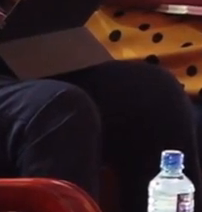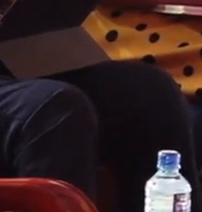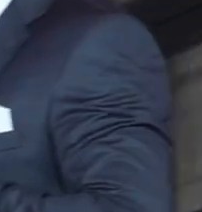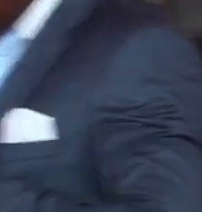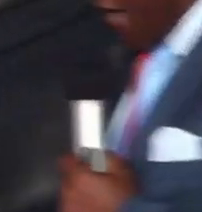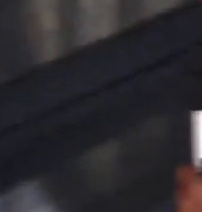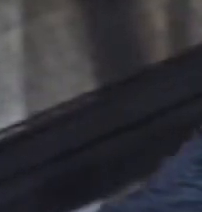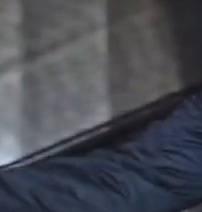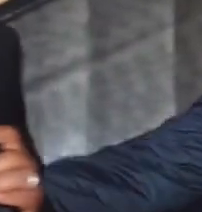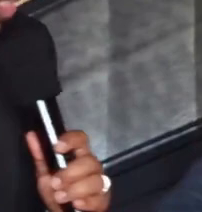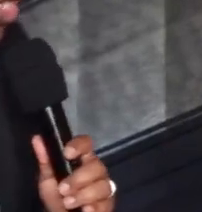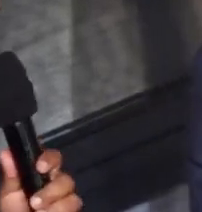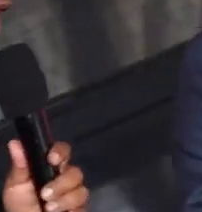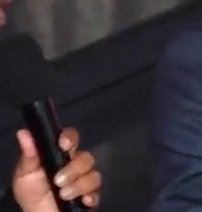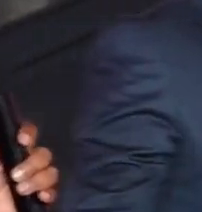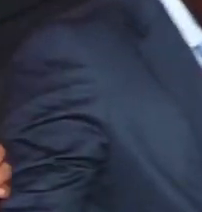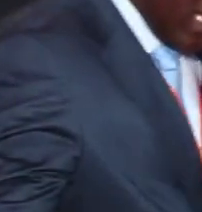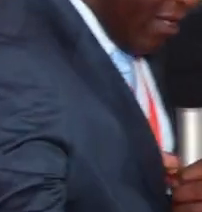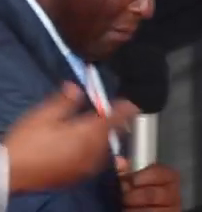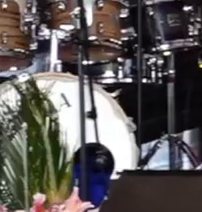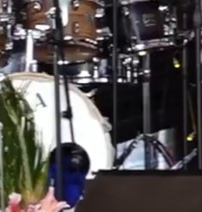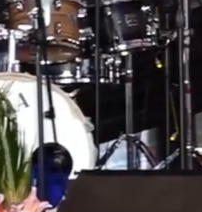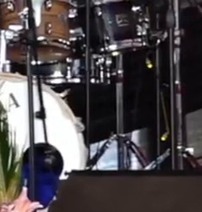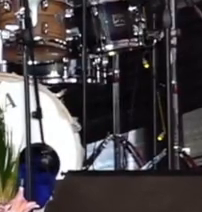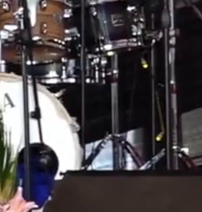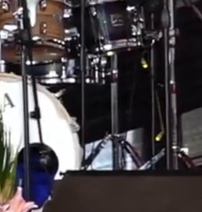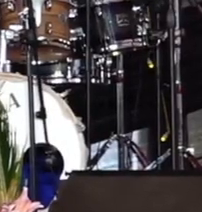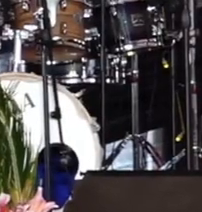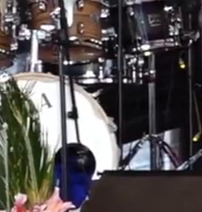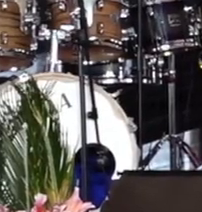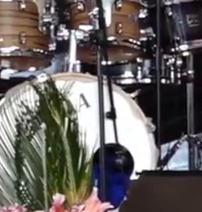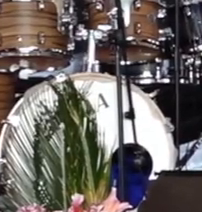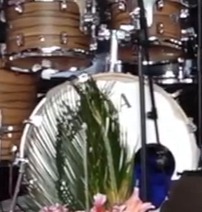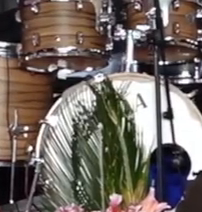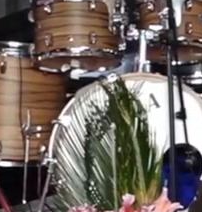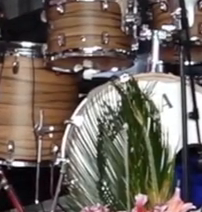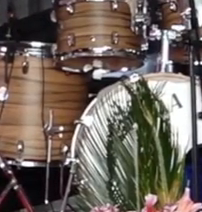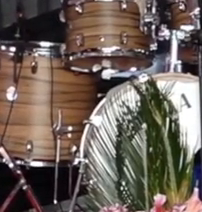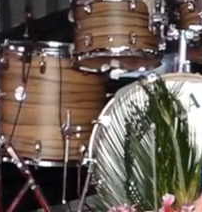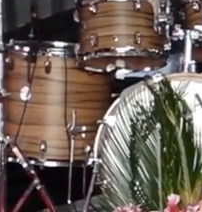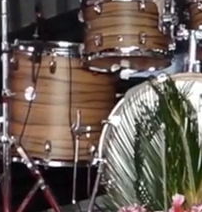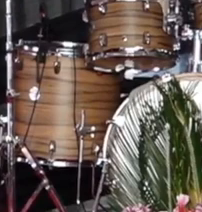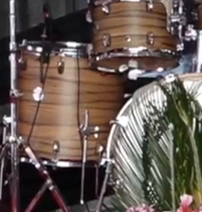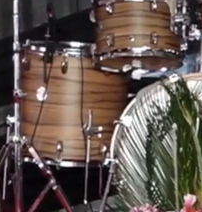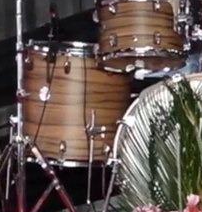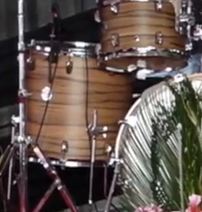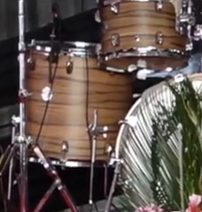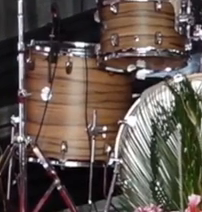are for Kalenjins. These are for Americans. And these are for Europeans. You Africans can